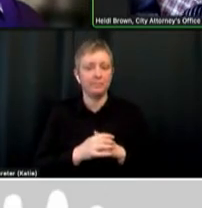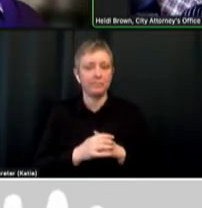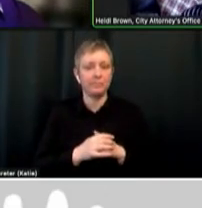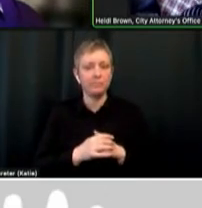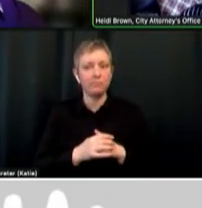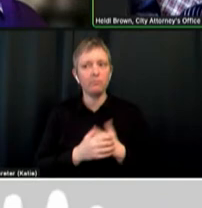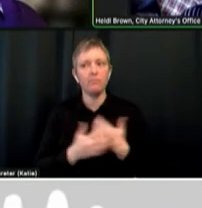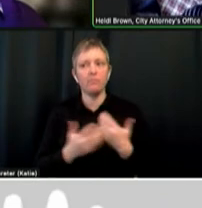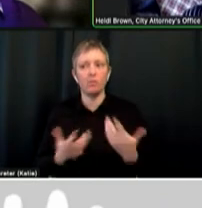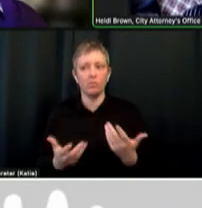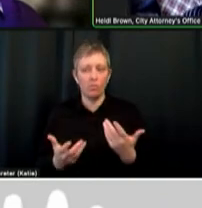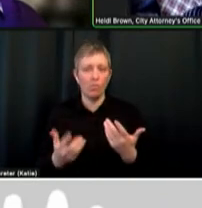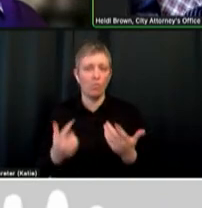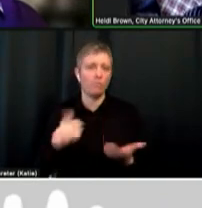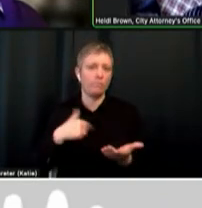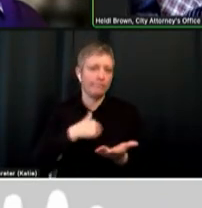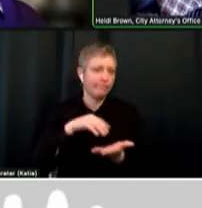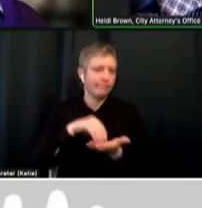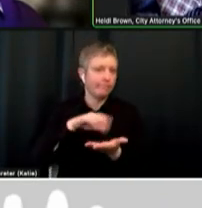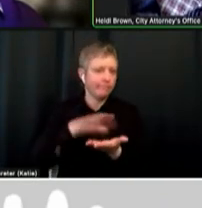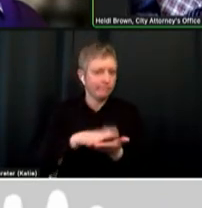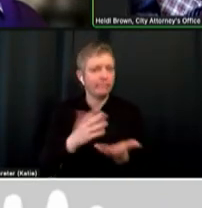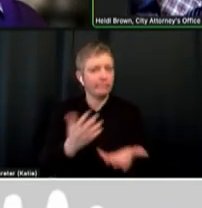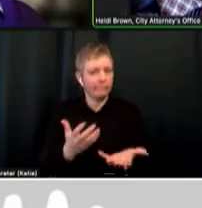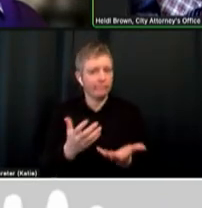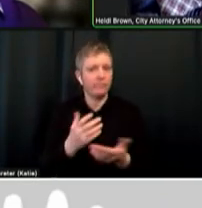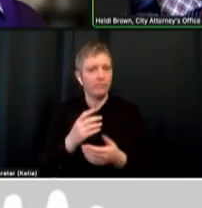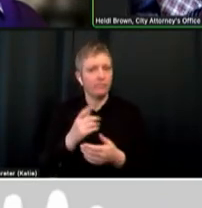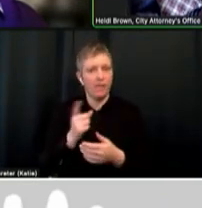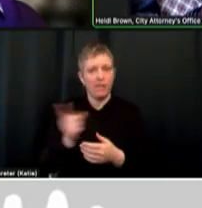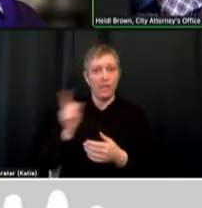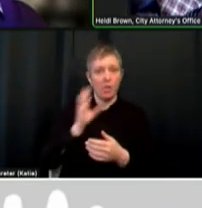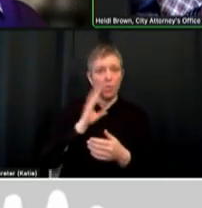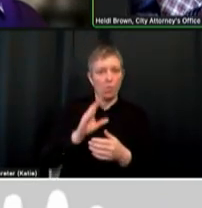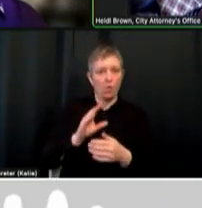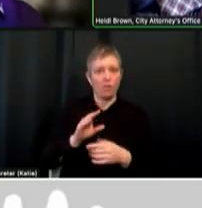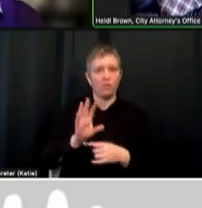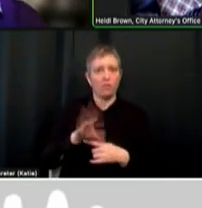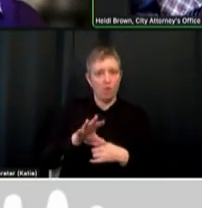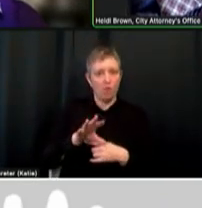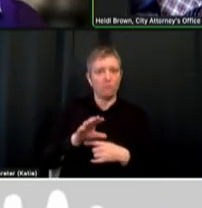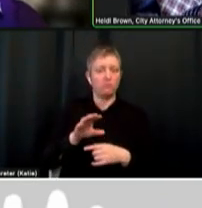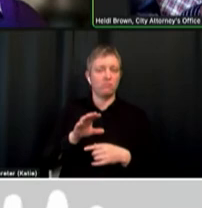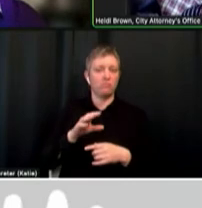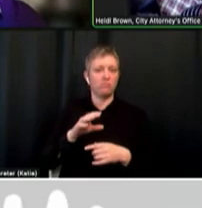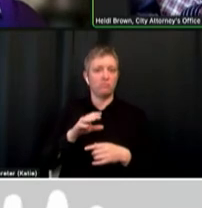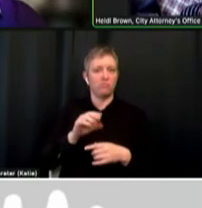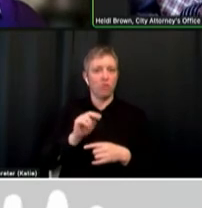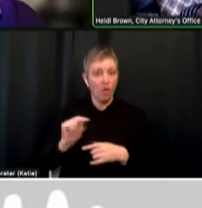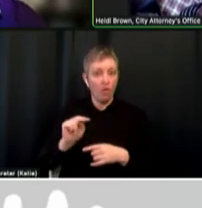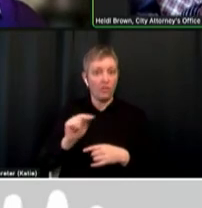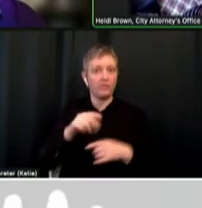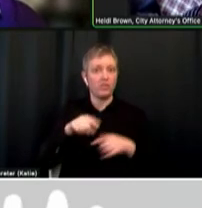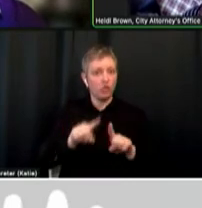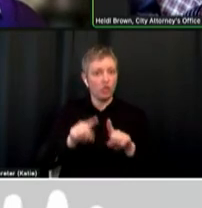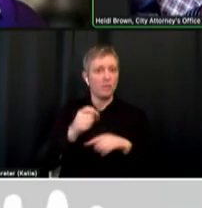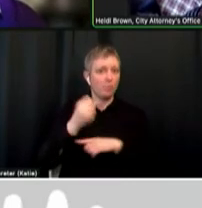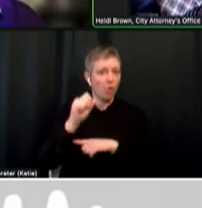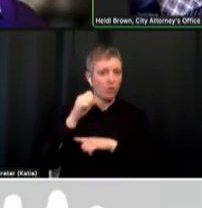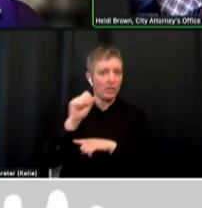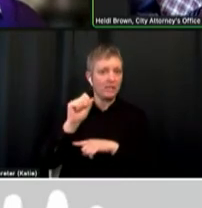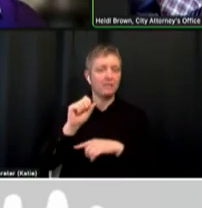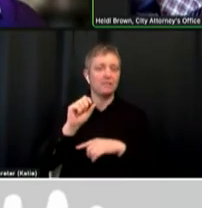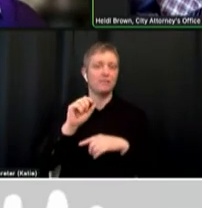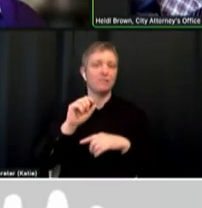what we said was that they will turn on their cameras during protest events to the extent allowed by law. And there's currently